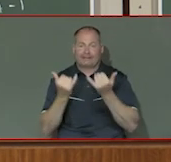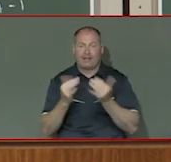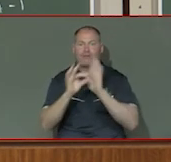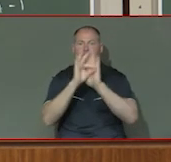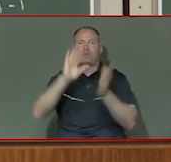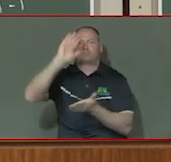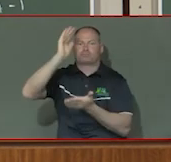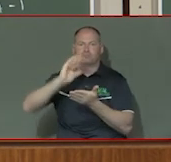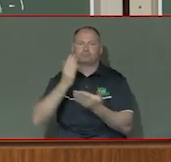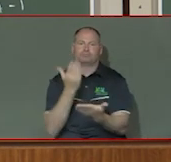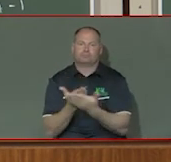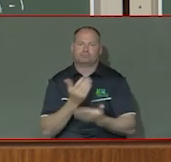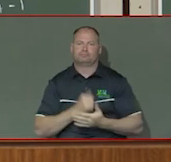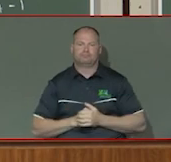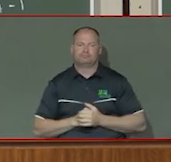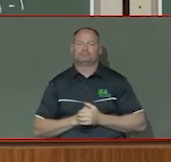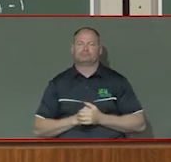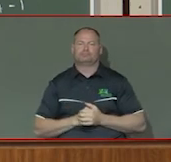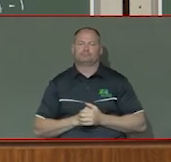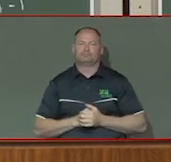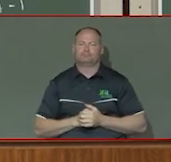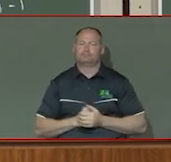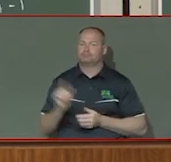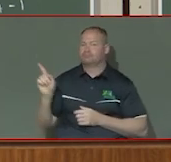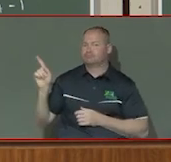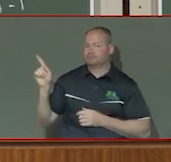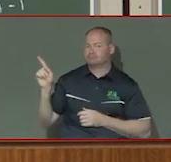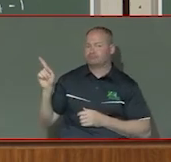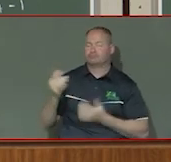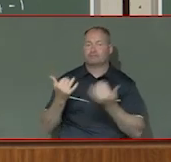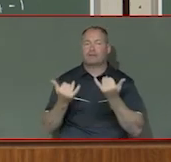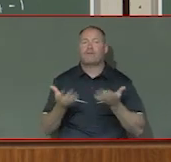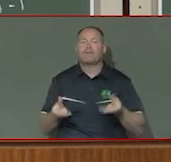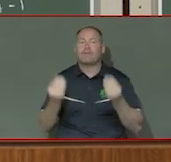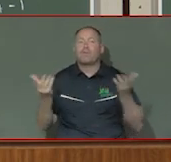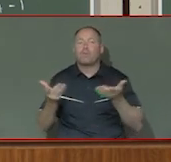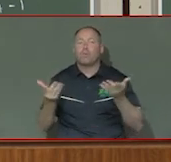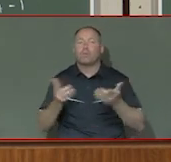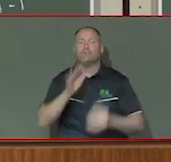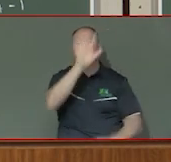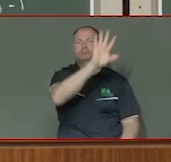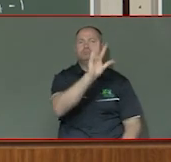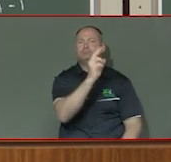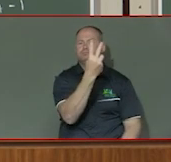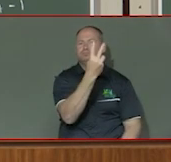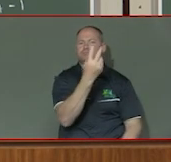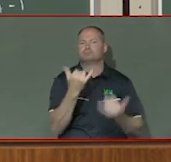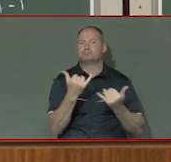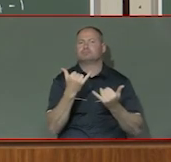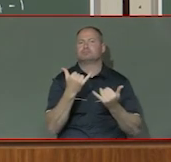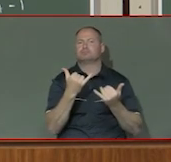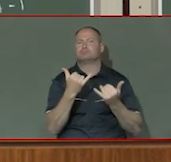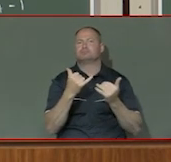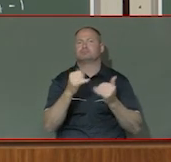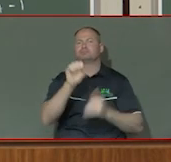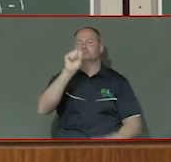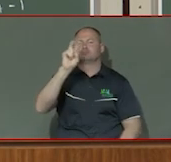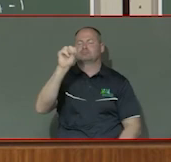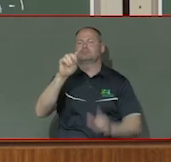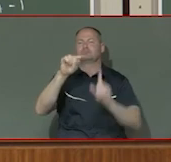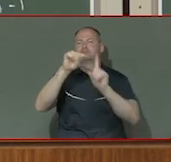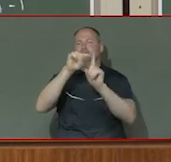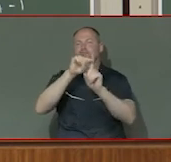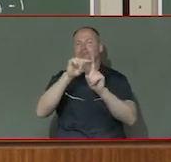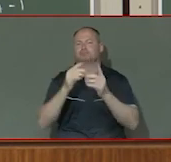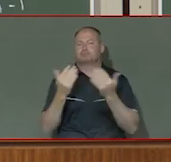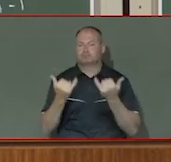formula. So 180 degrees minus theta is found in the second quadrant. Sine is positive. It becomes positive the sine of theta.